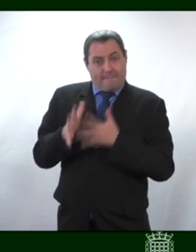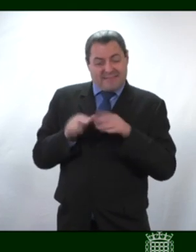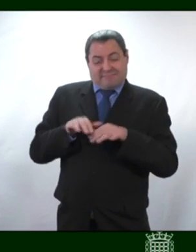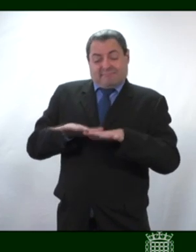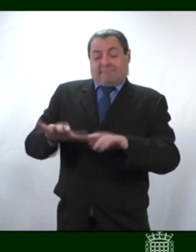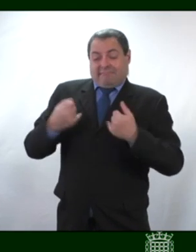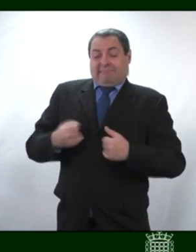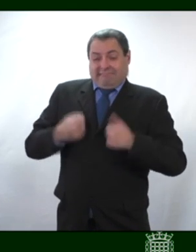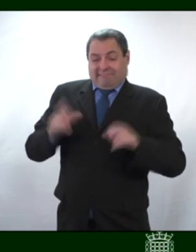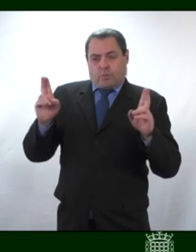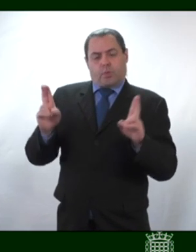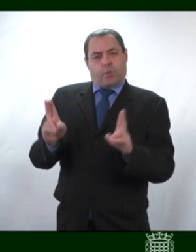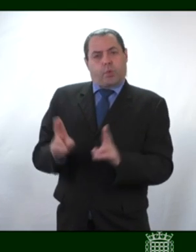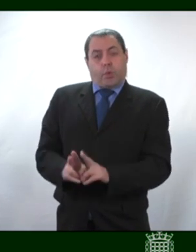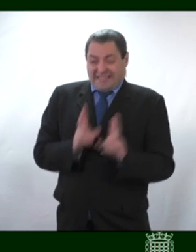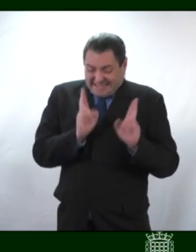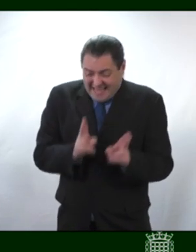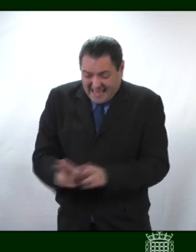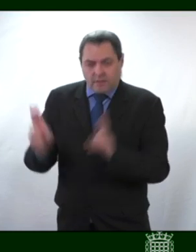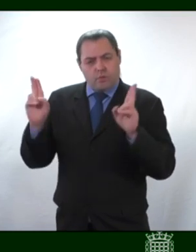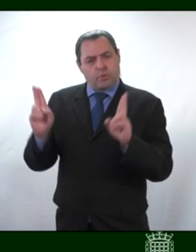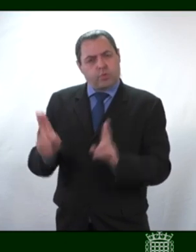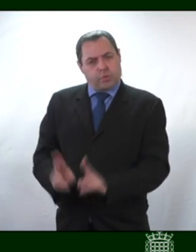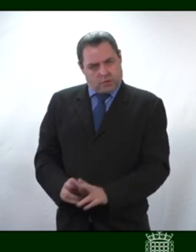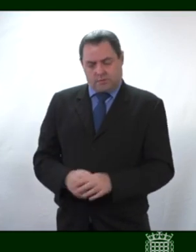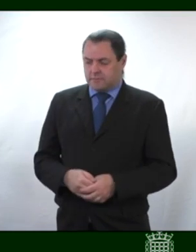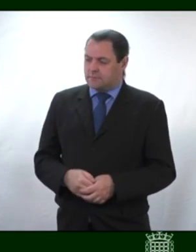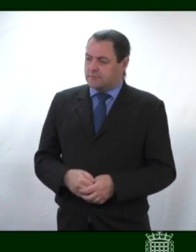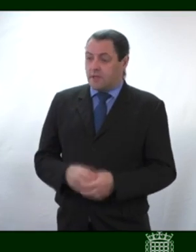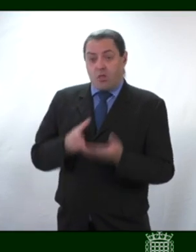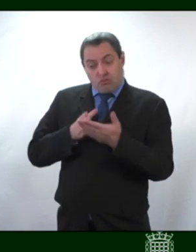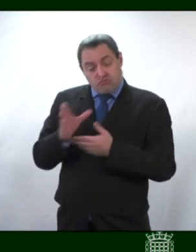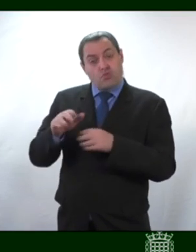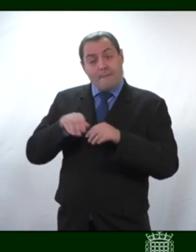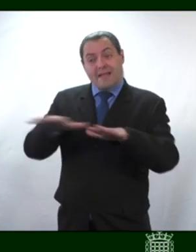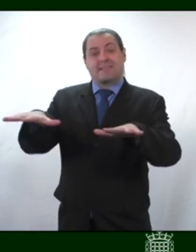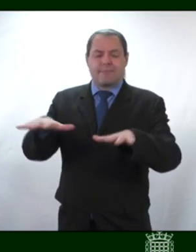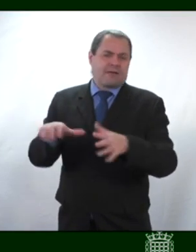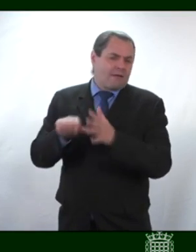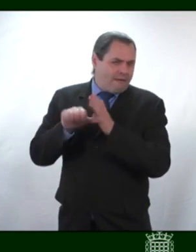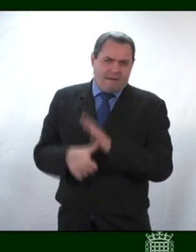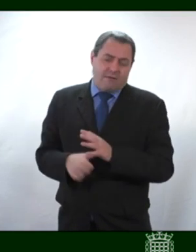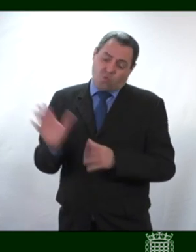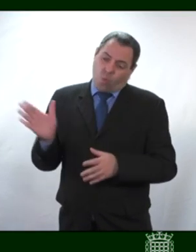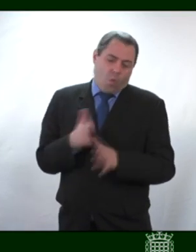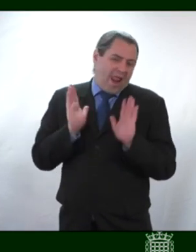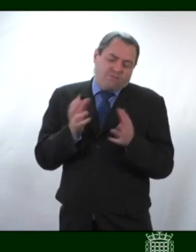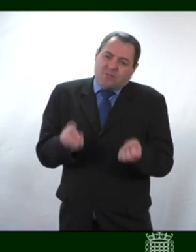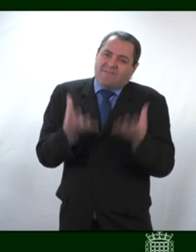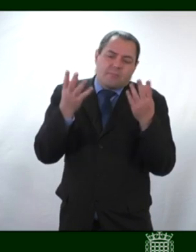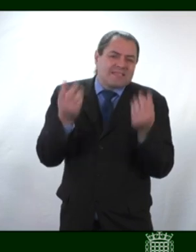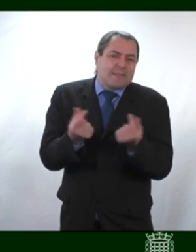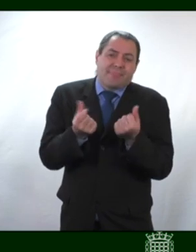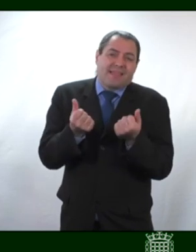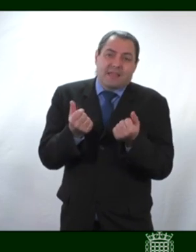through a pandemic is never straightforward. It requires all of us to make difficult decisions and tough sacrifices and to get the virus